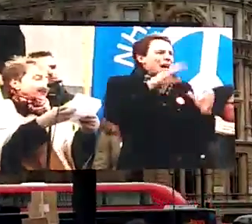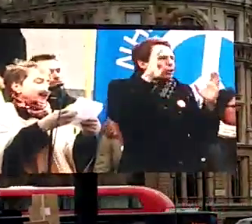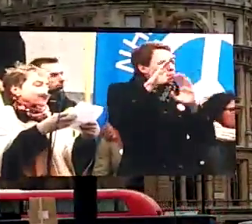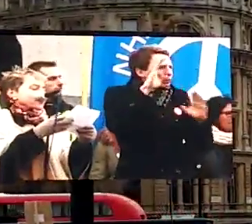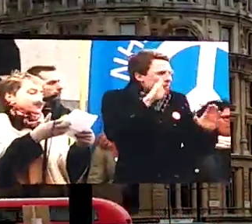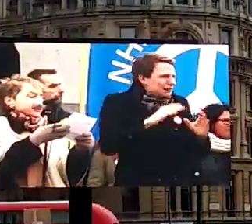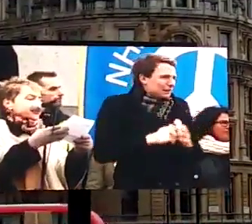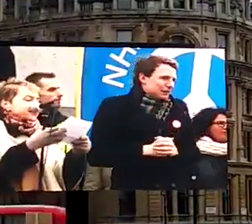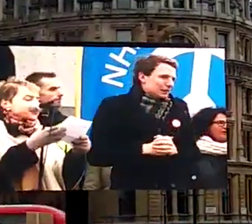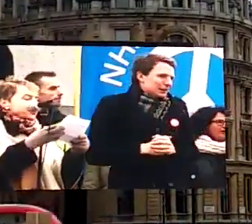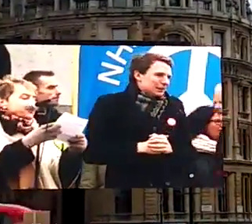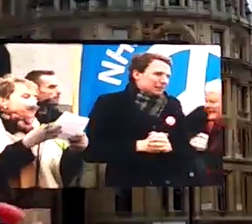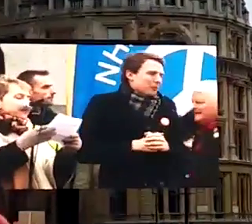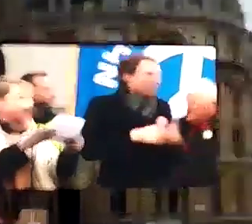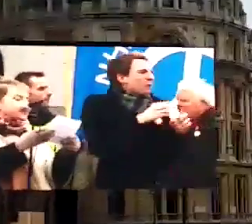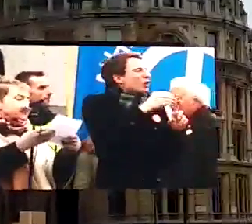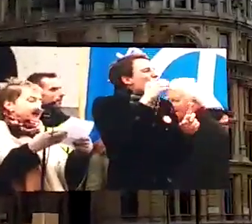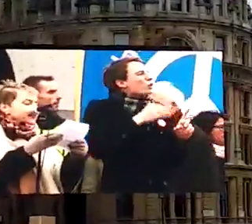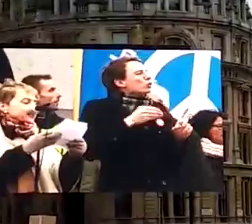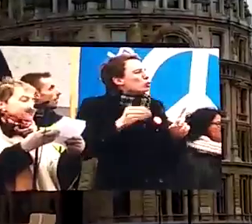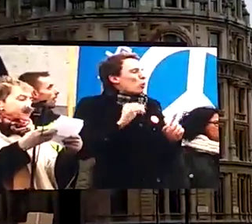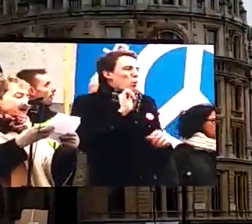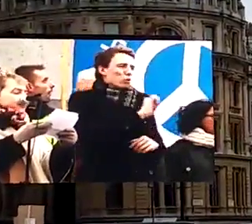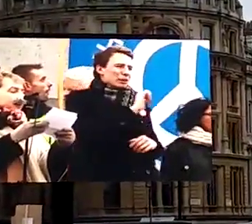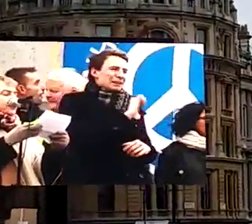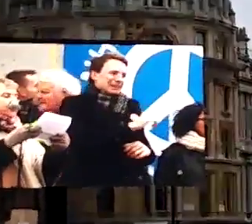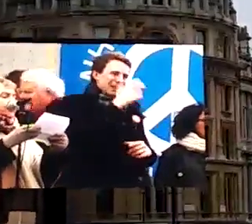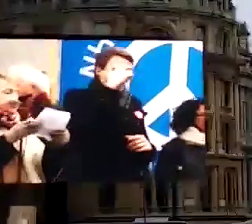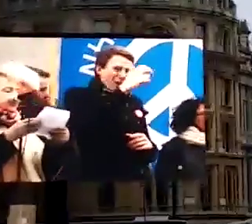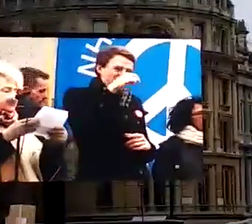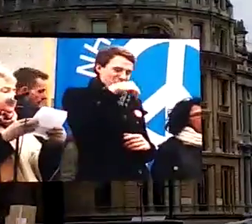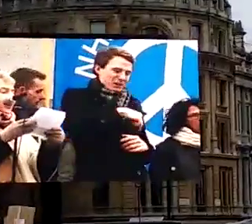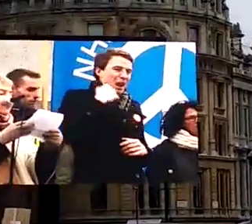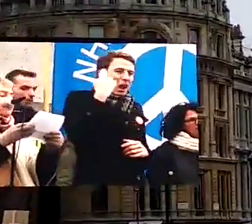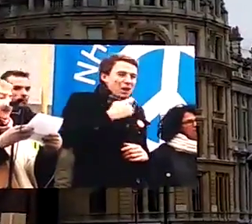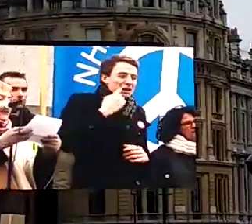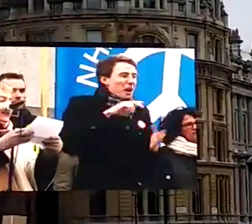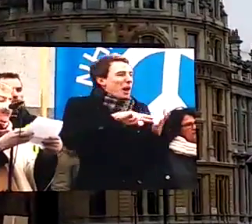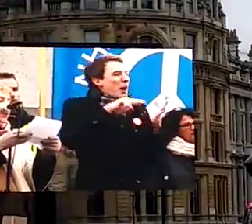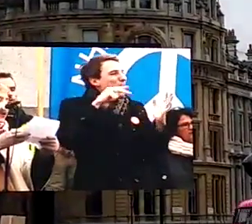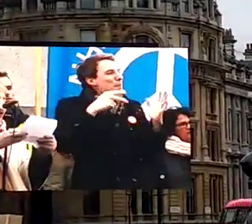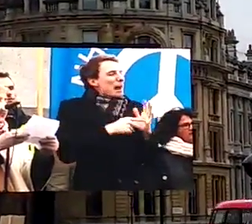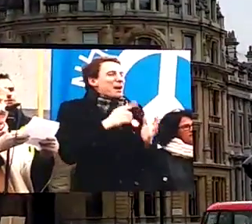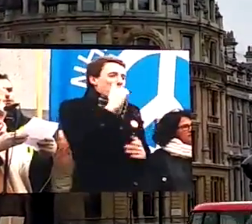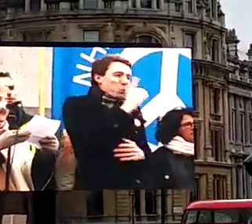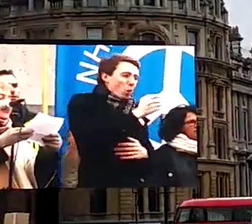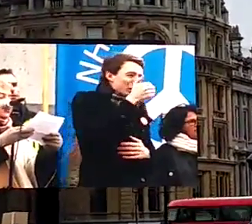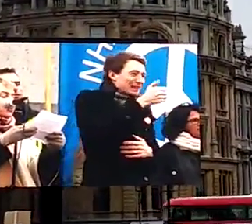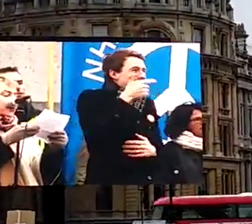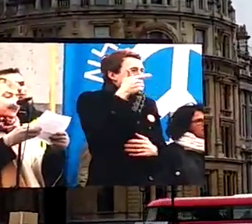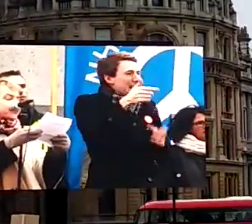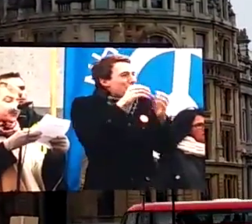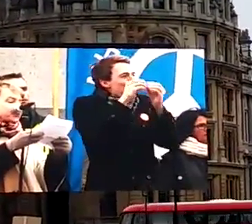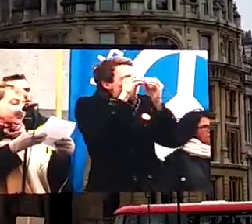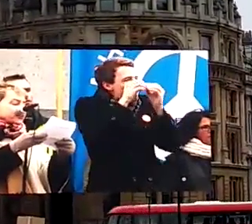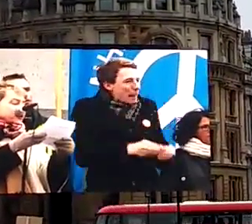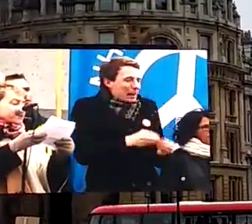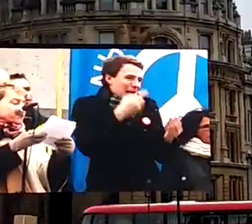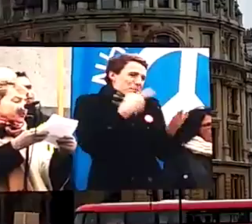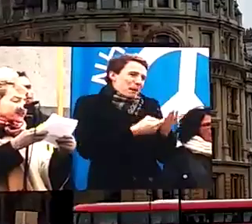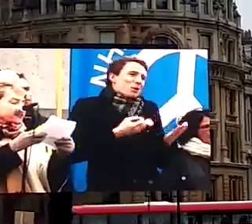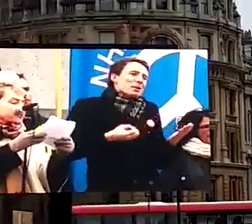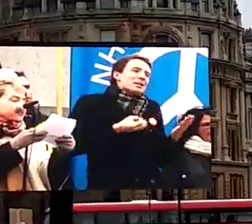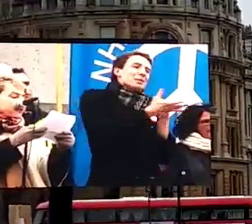The Tory government in London is planning to spend £167 billion on replacing Trident